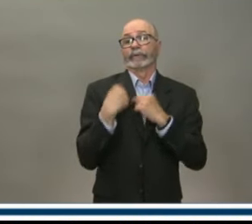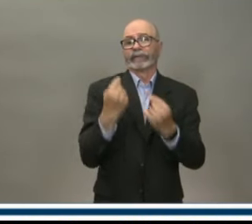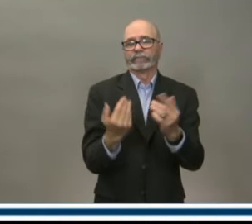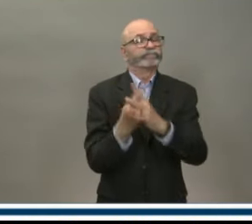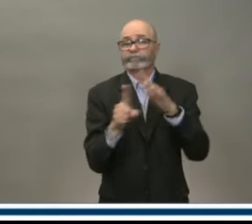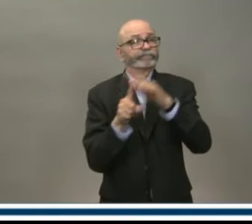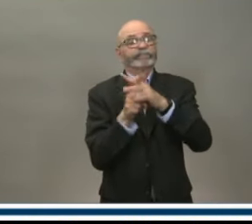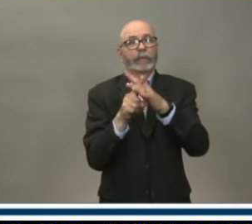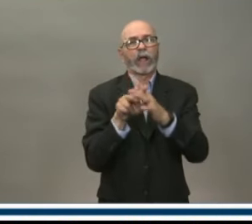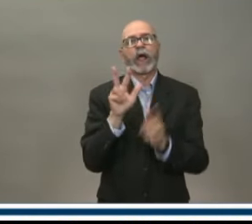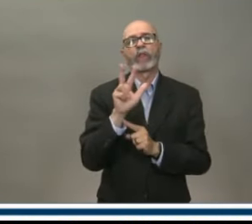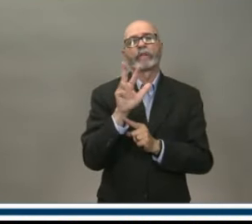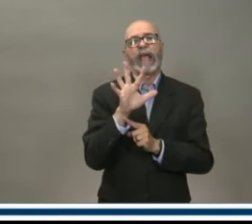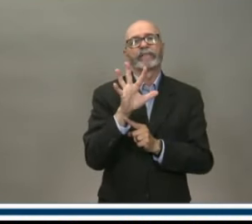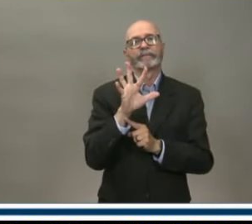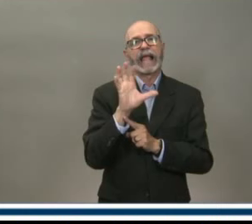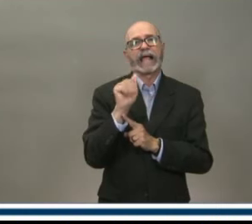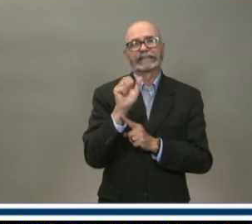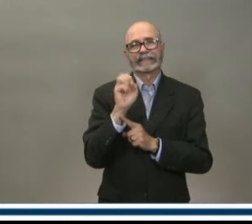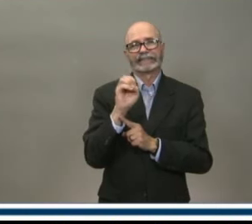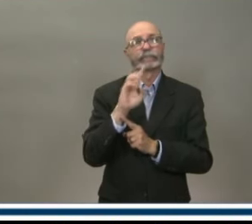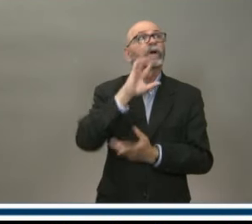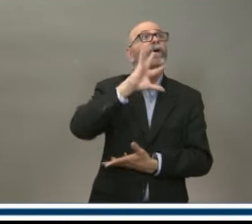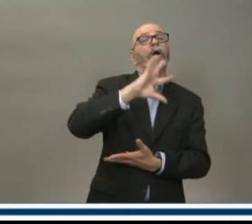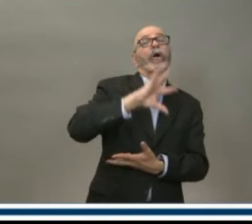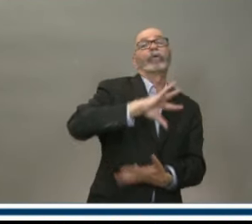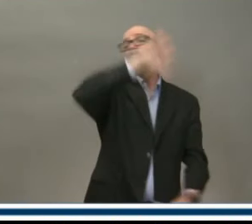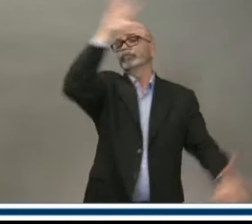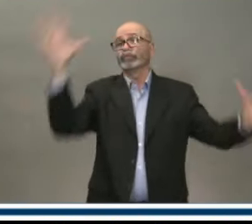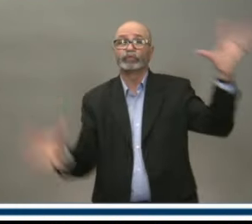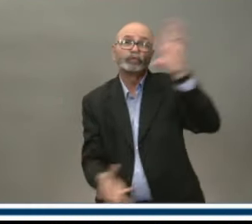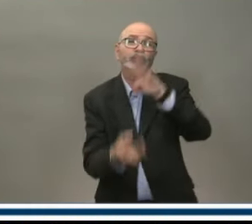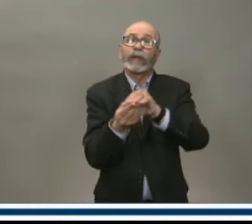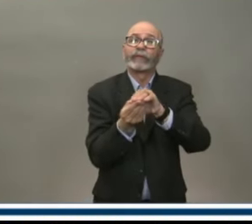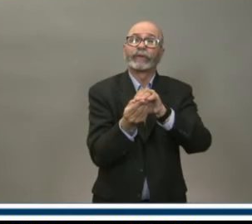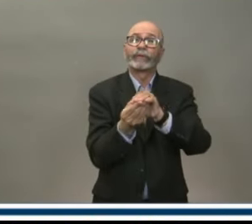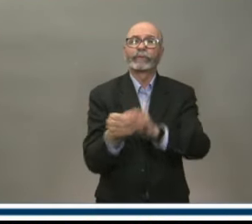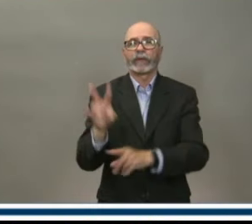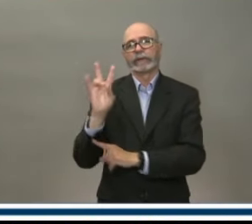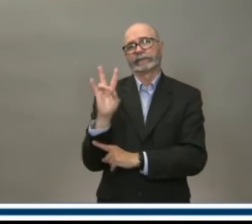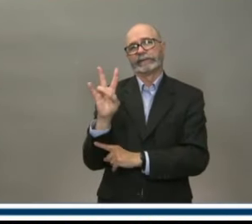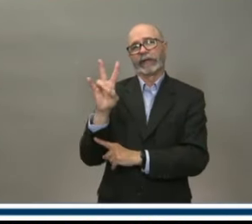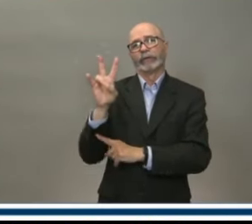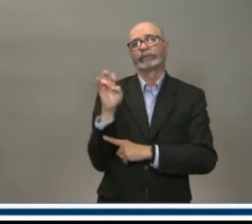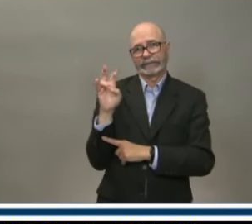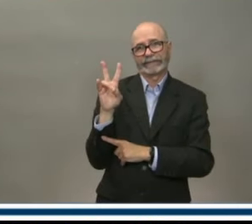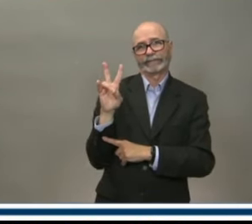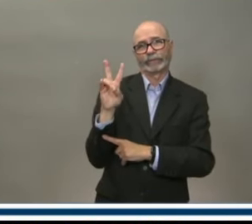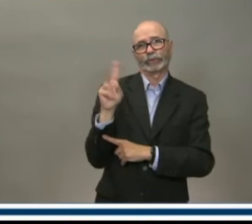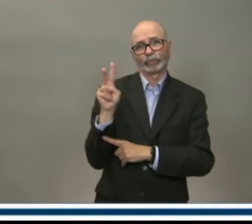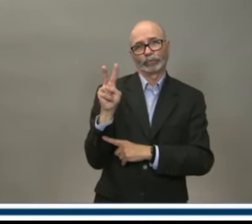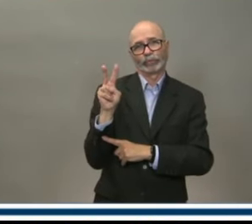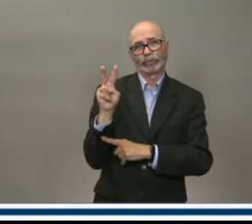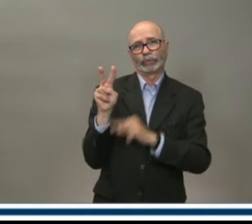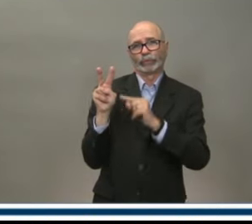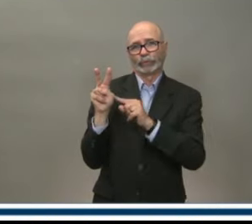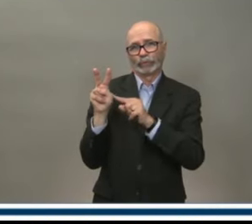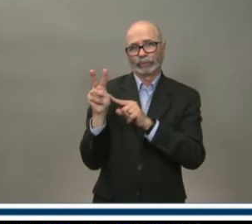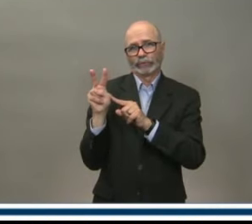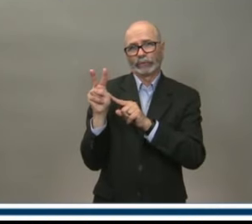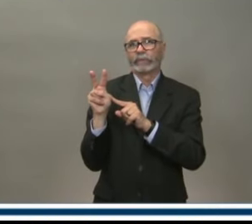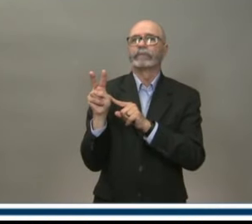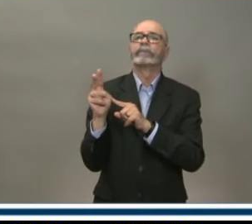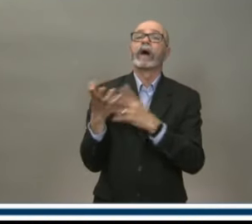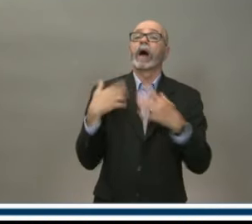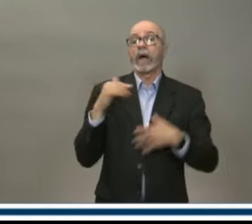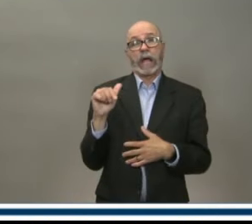COVID today, bringing the total number of confirmed cases to 772. We currently have 10 individuals in